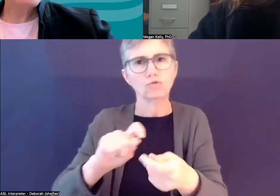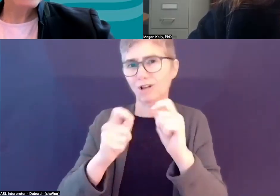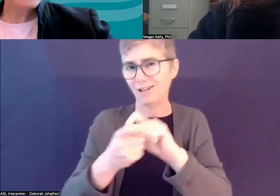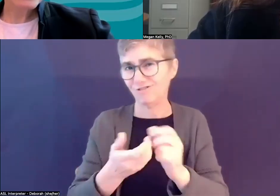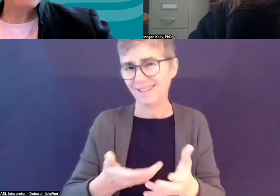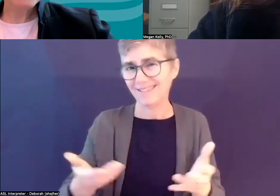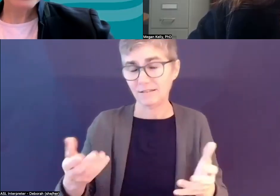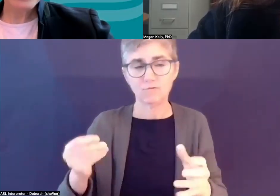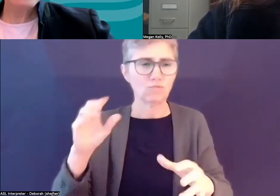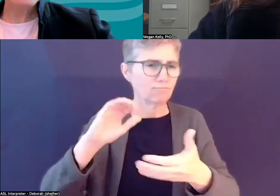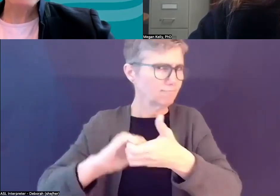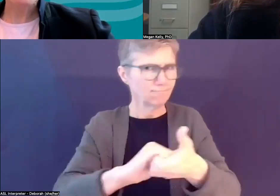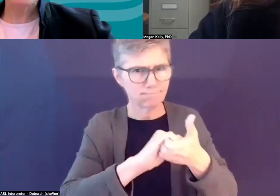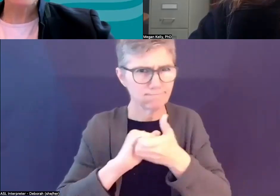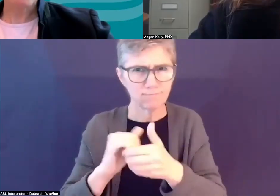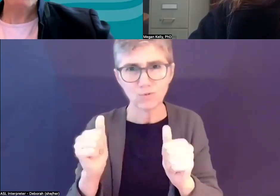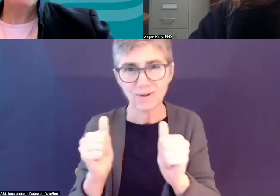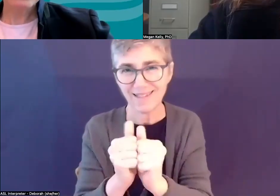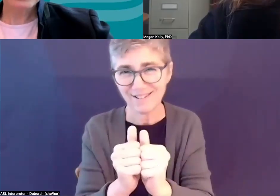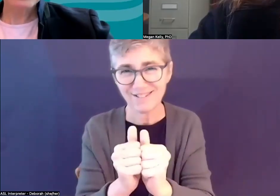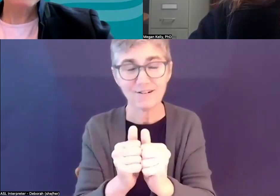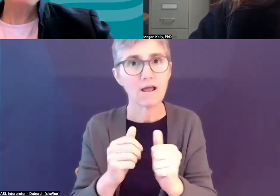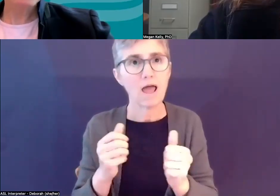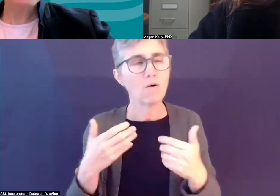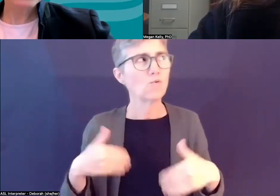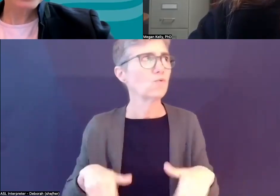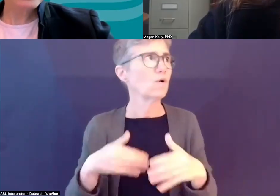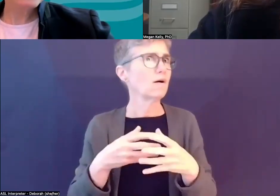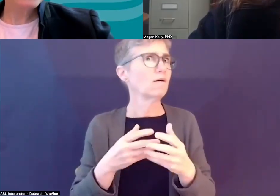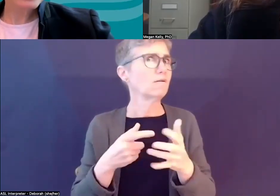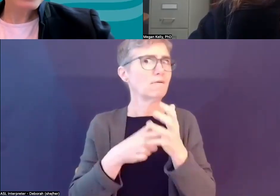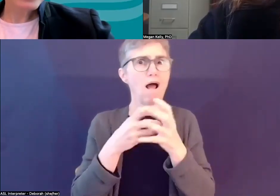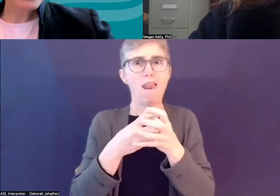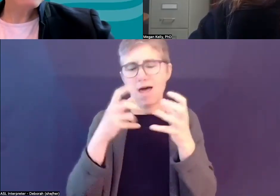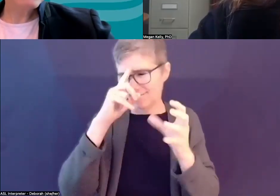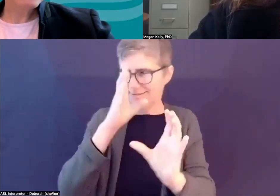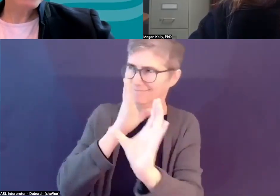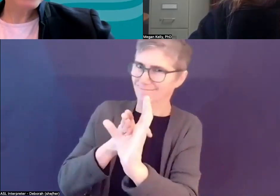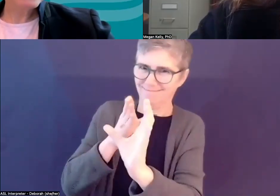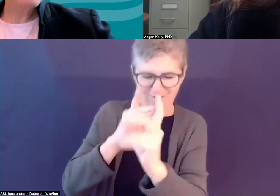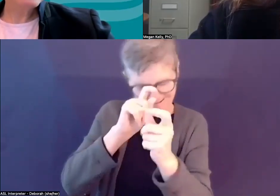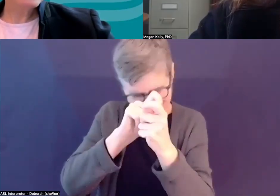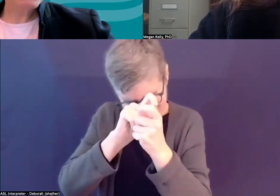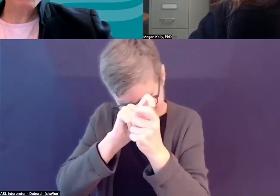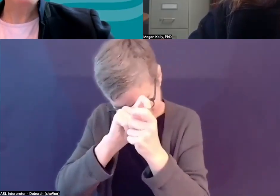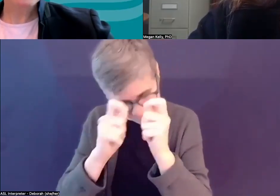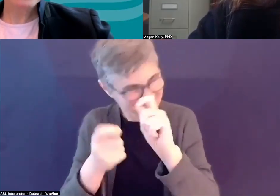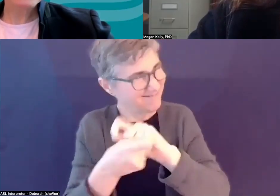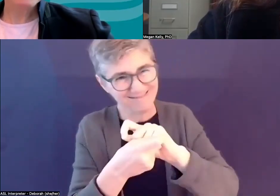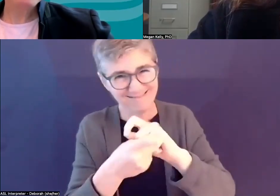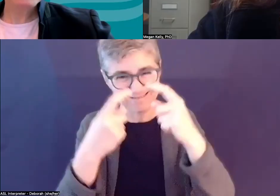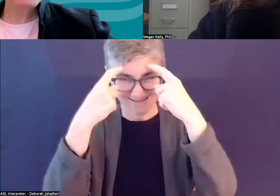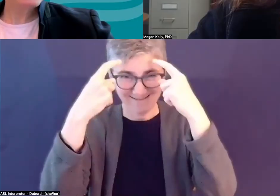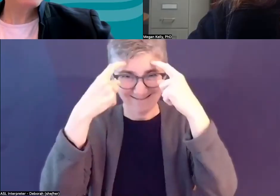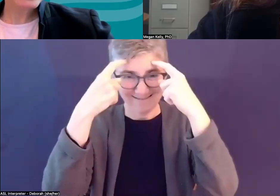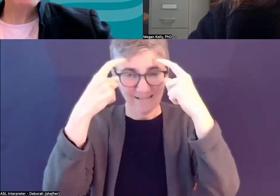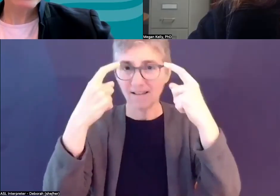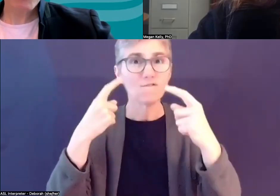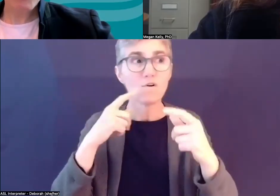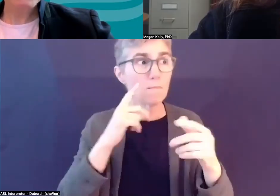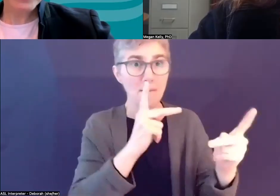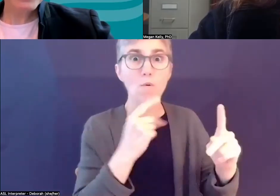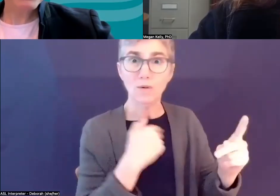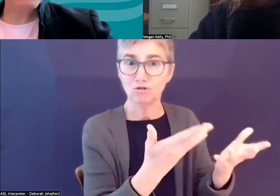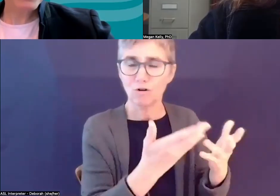And to collaborate together, and how much psychology is involved in change for all of us, the people we serve,